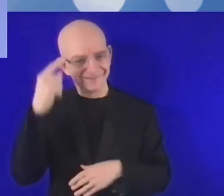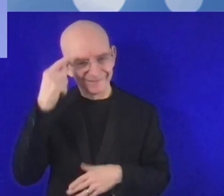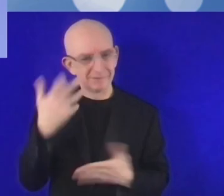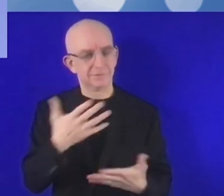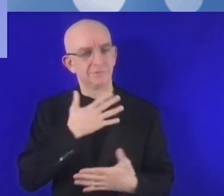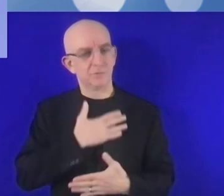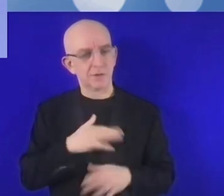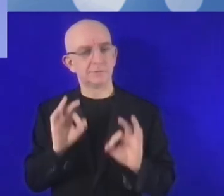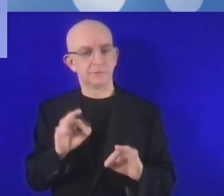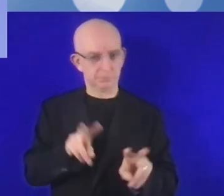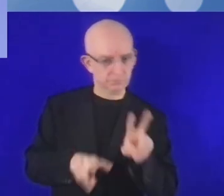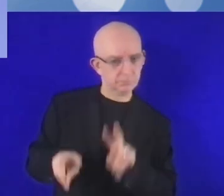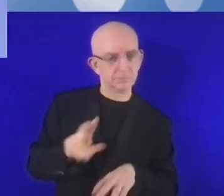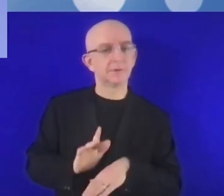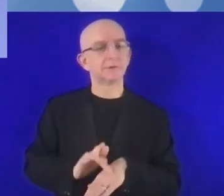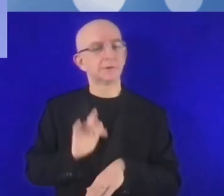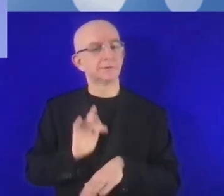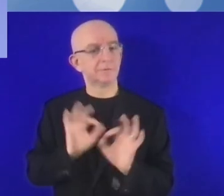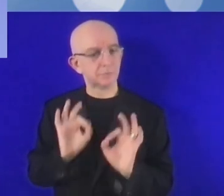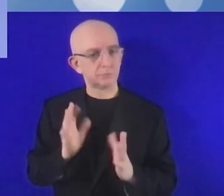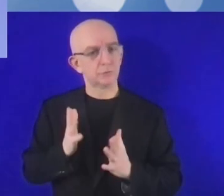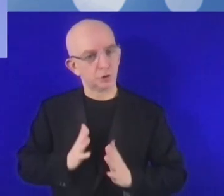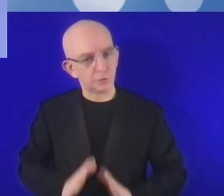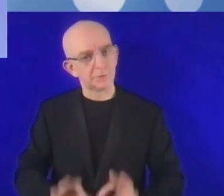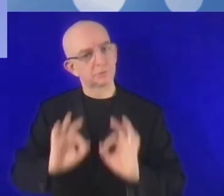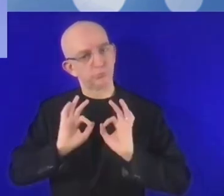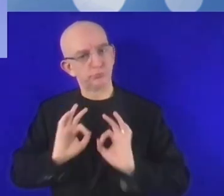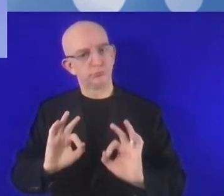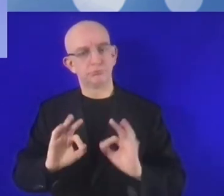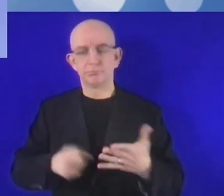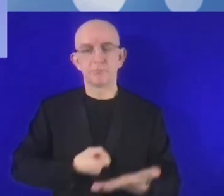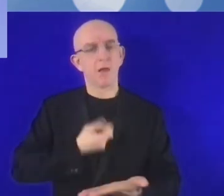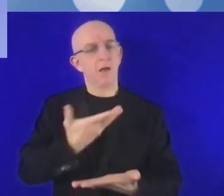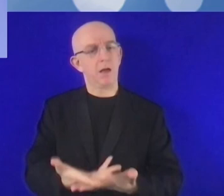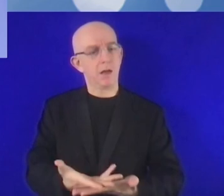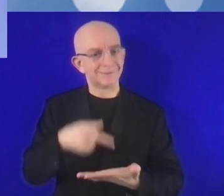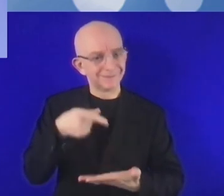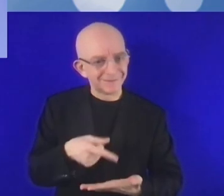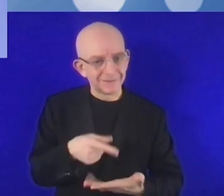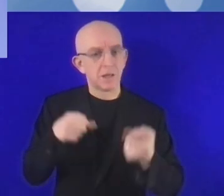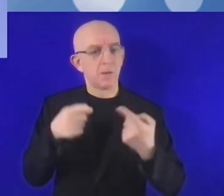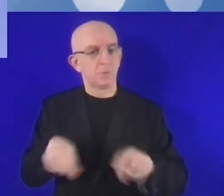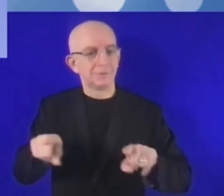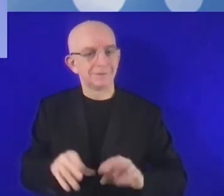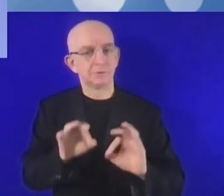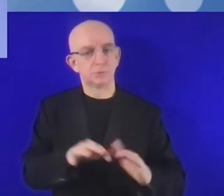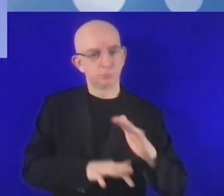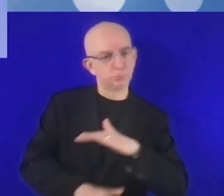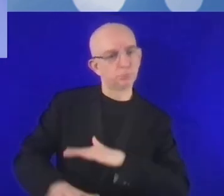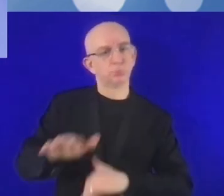music with more subtle differences, naturalness, musicality, and teach technology to help us on that